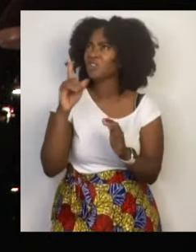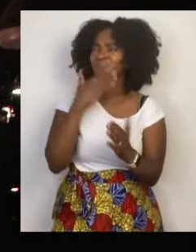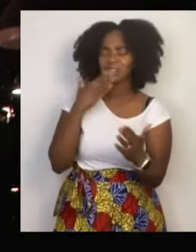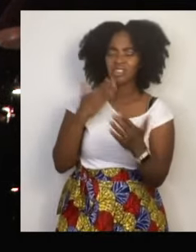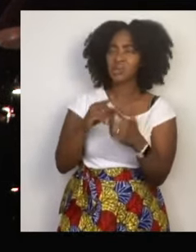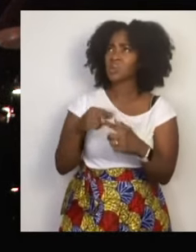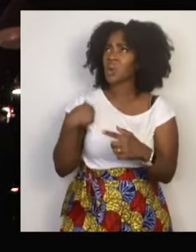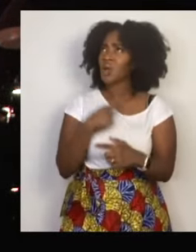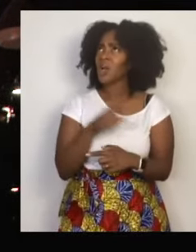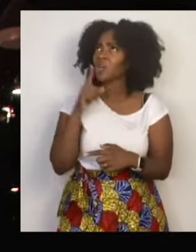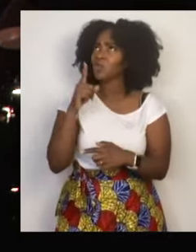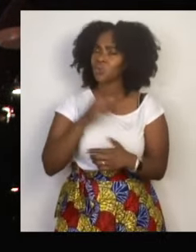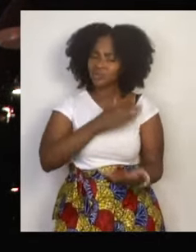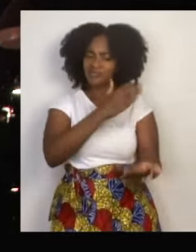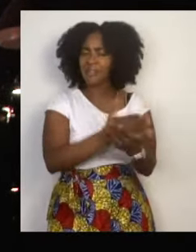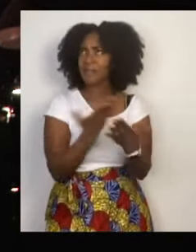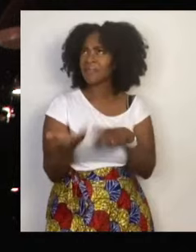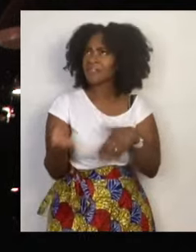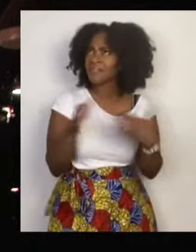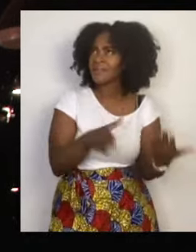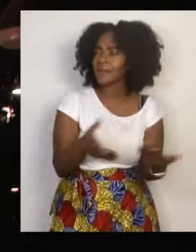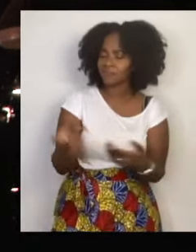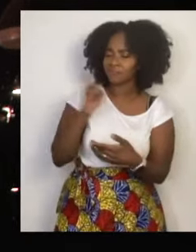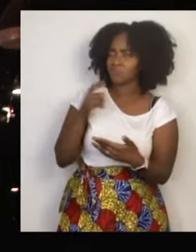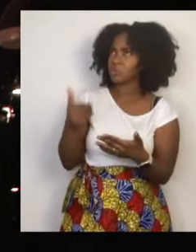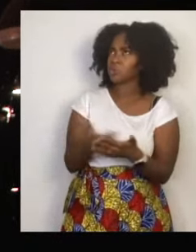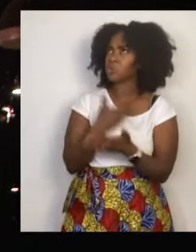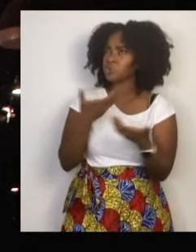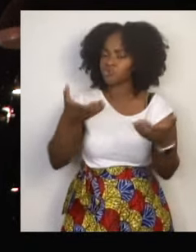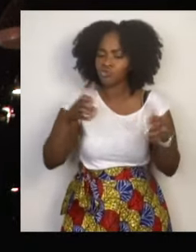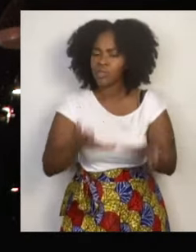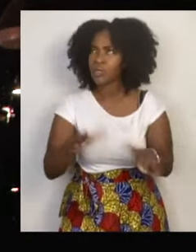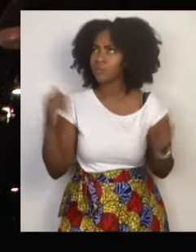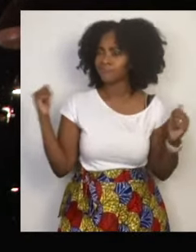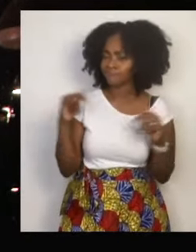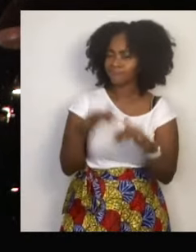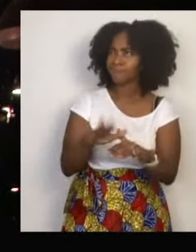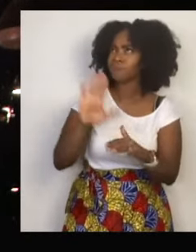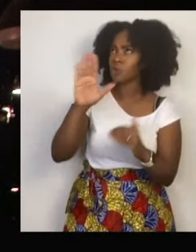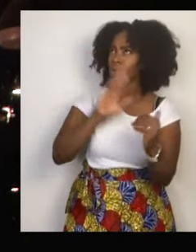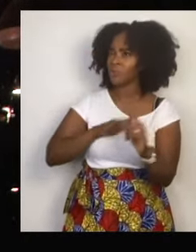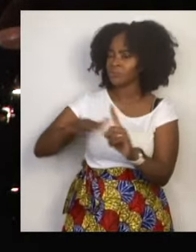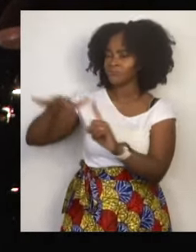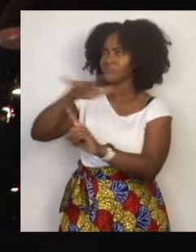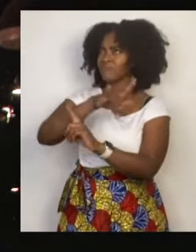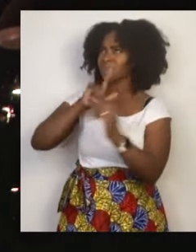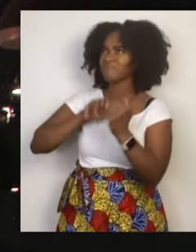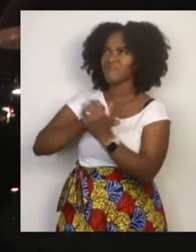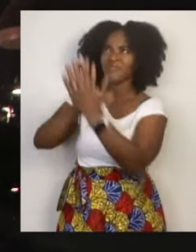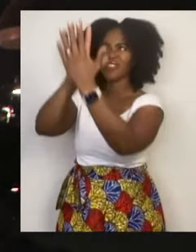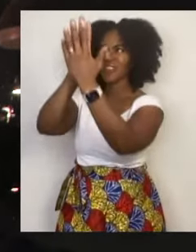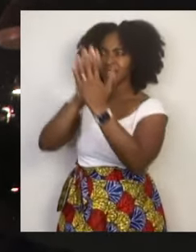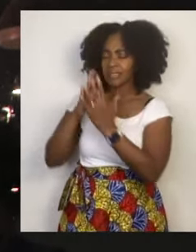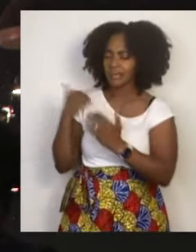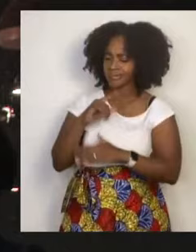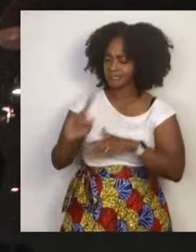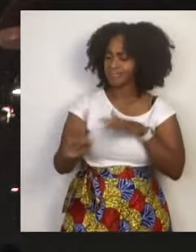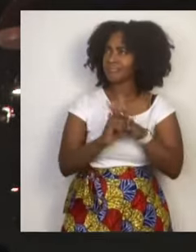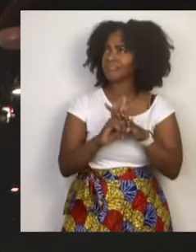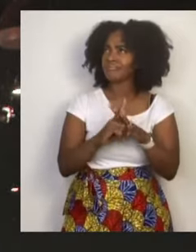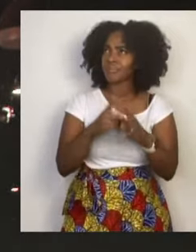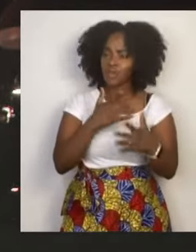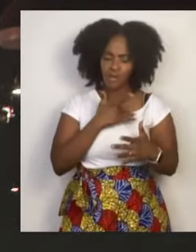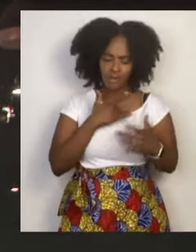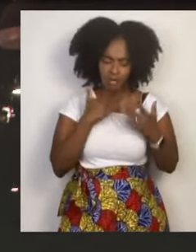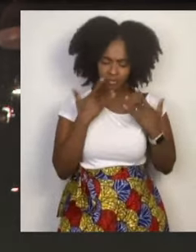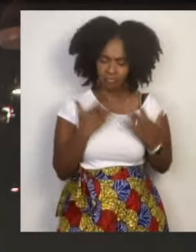another chance to enter into your presence. And we come here with thanksgiving in our hearts and with the praise on our lips,